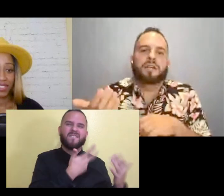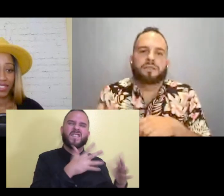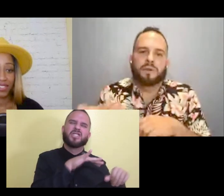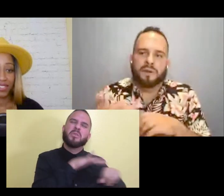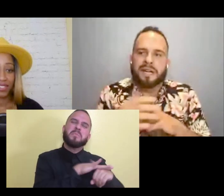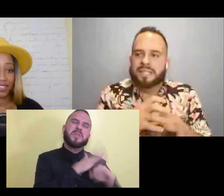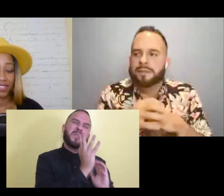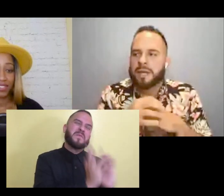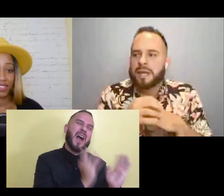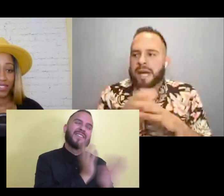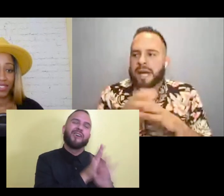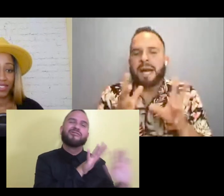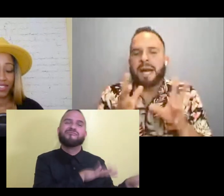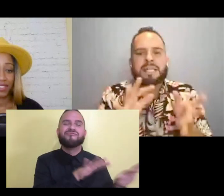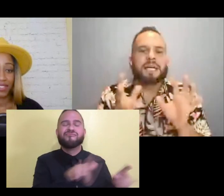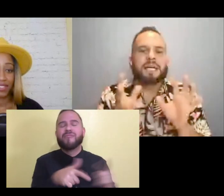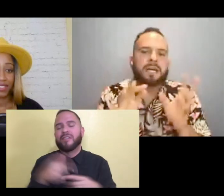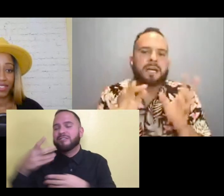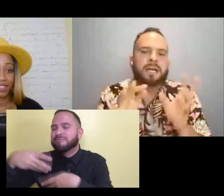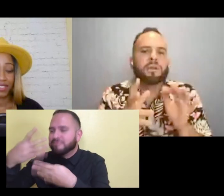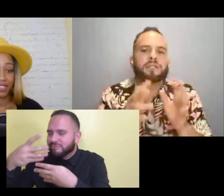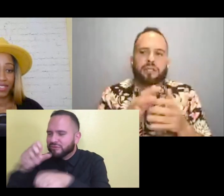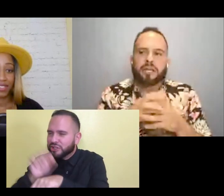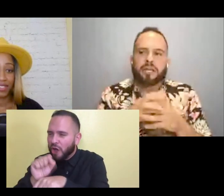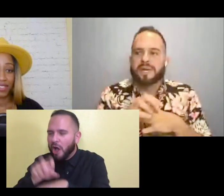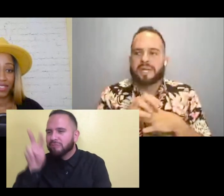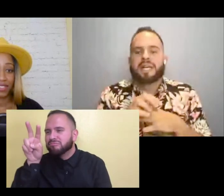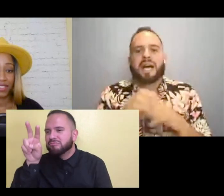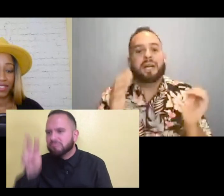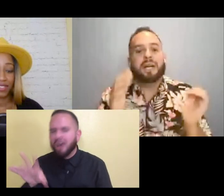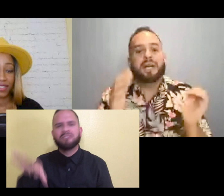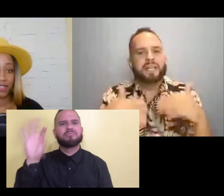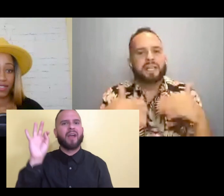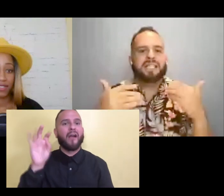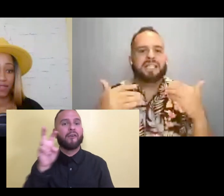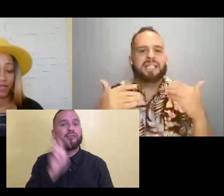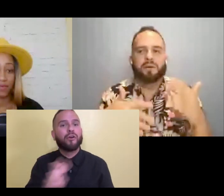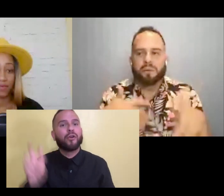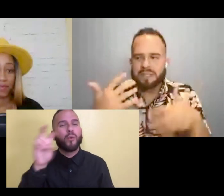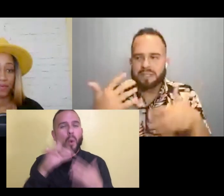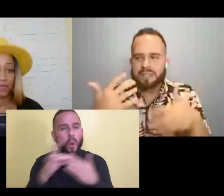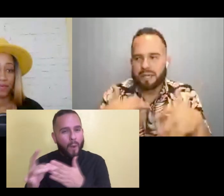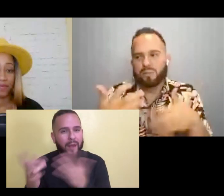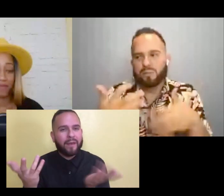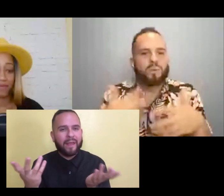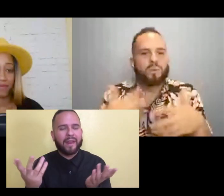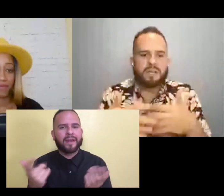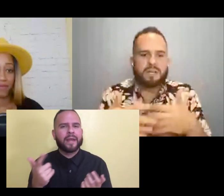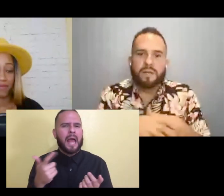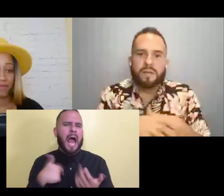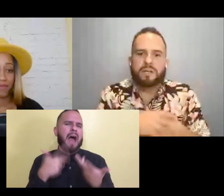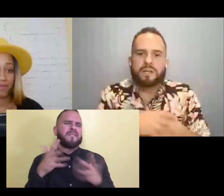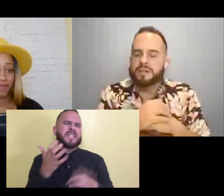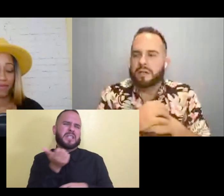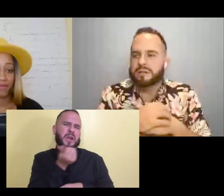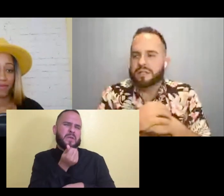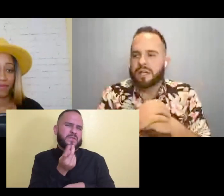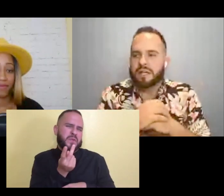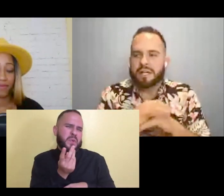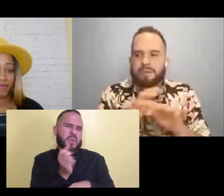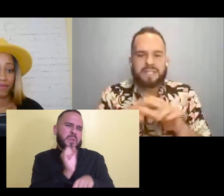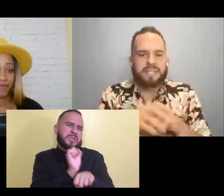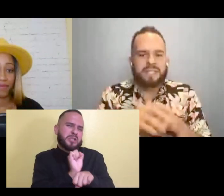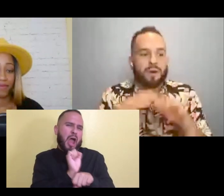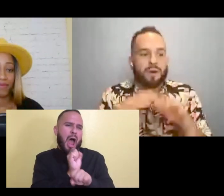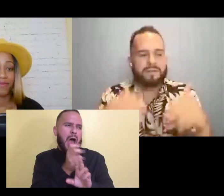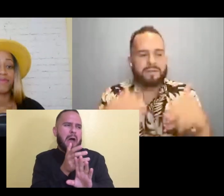came across tour directing. And I had done a couple of trips, but I didn't realize that it was like it really was a career, So I was just kind